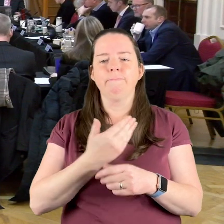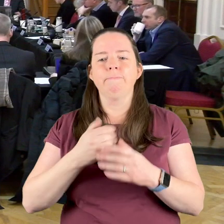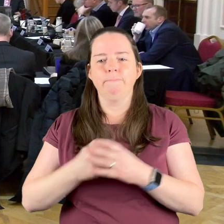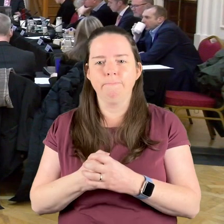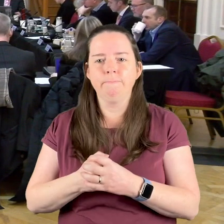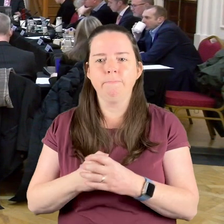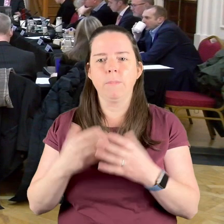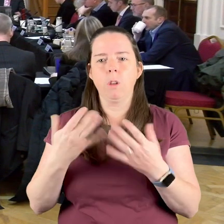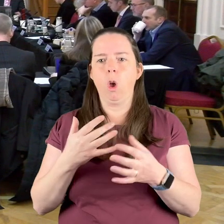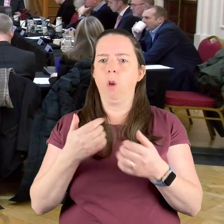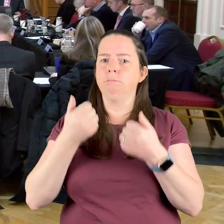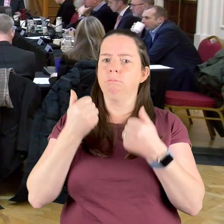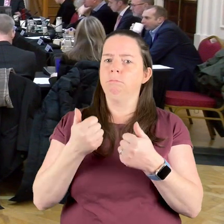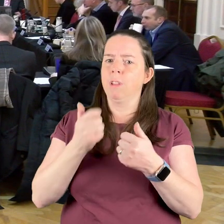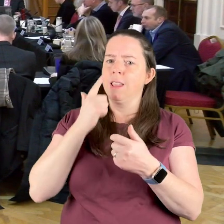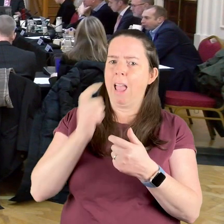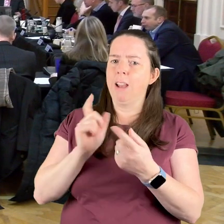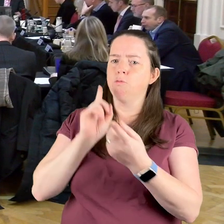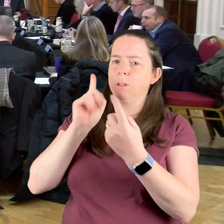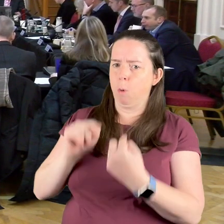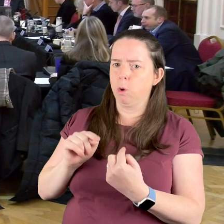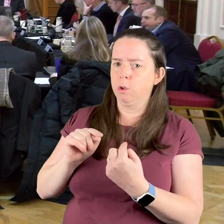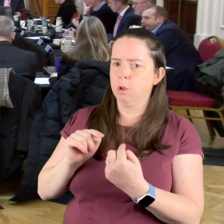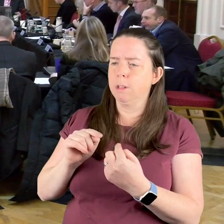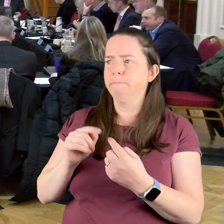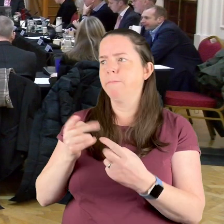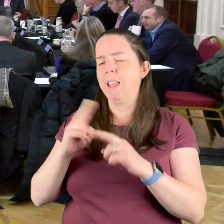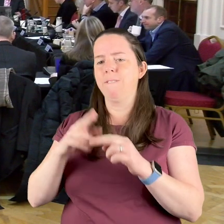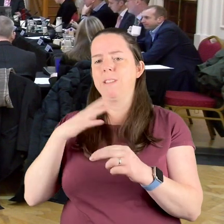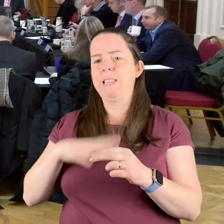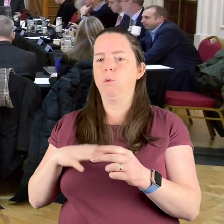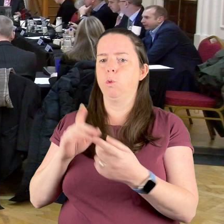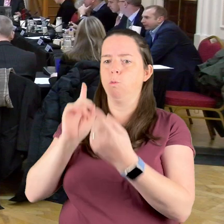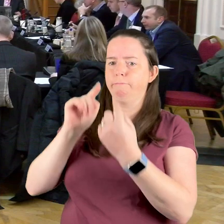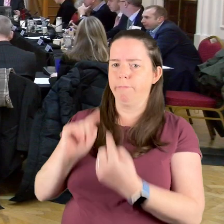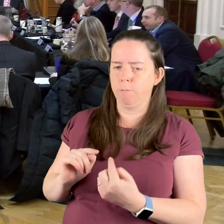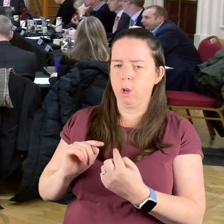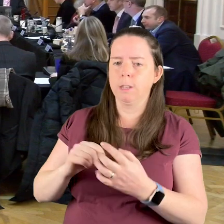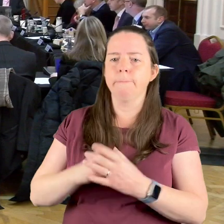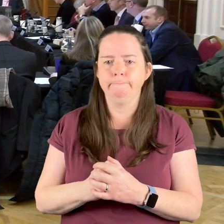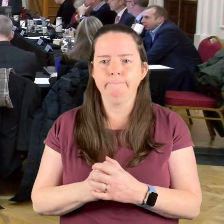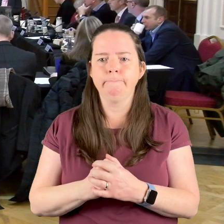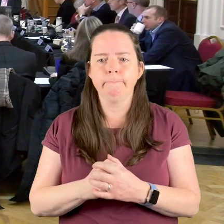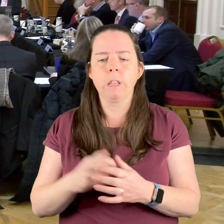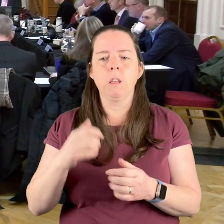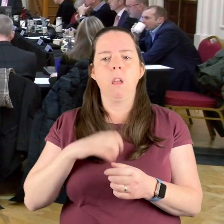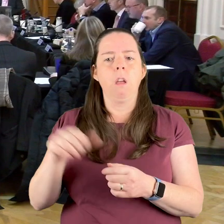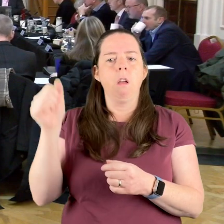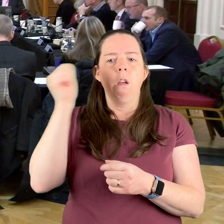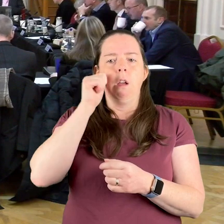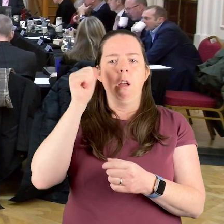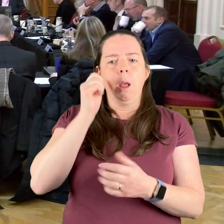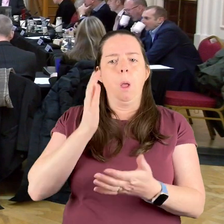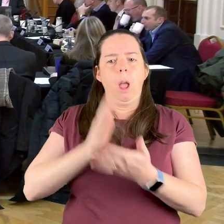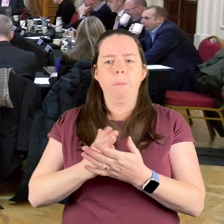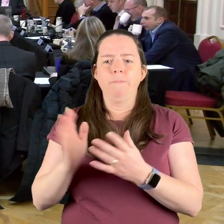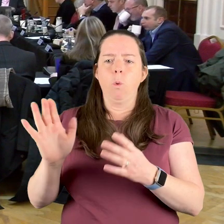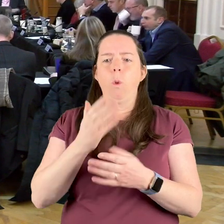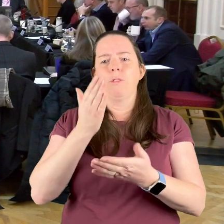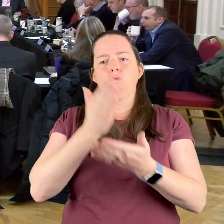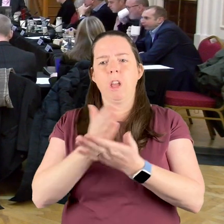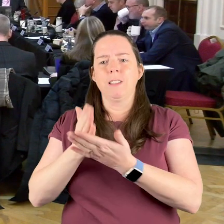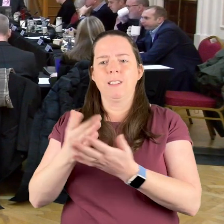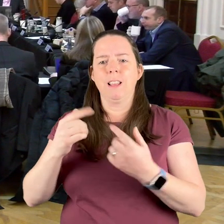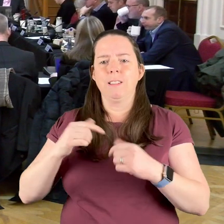ICB, are in a good place to be able to respond to that inquiry should that be necessary. I know that all of our trusts